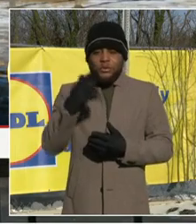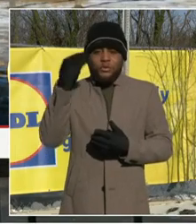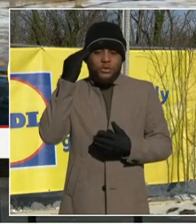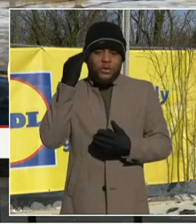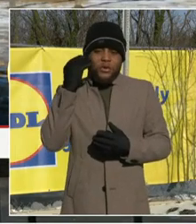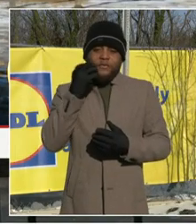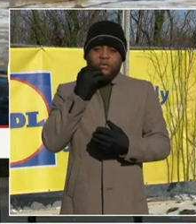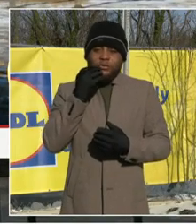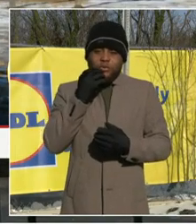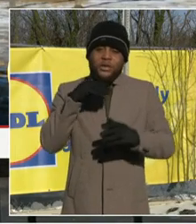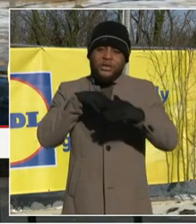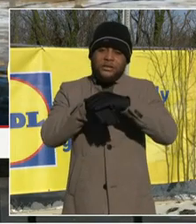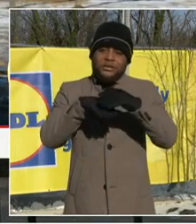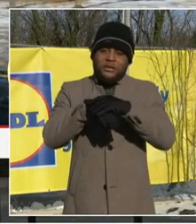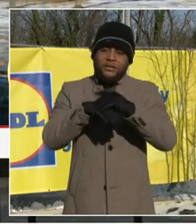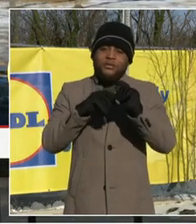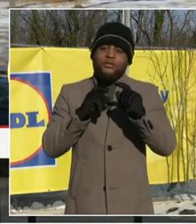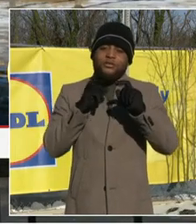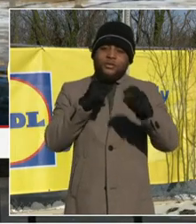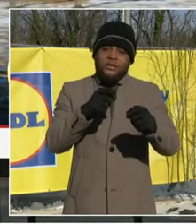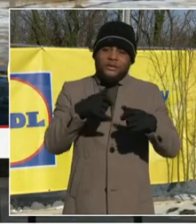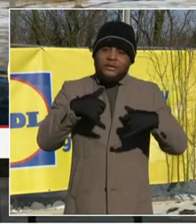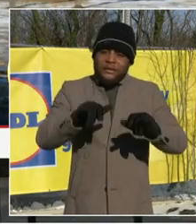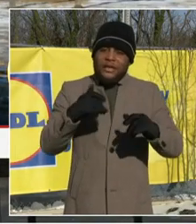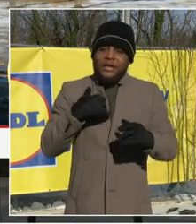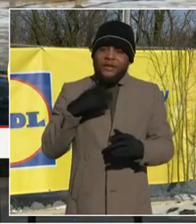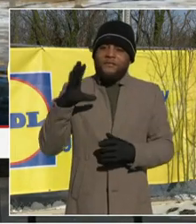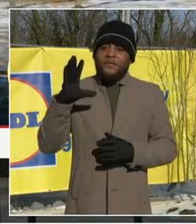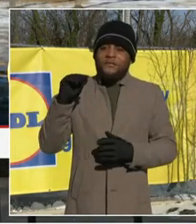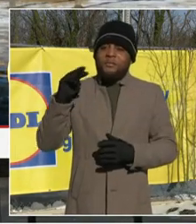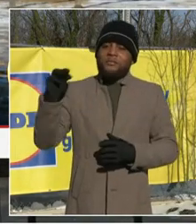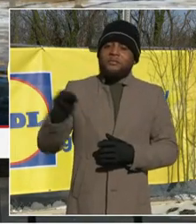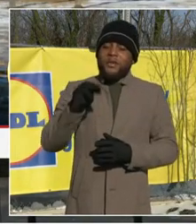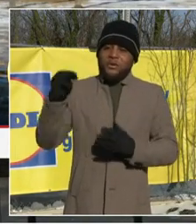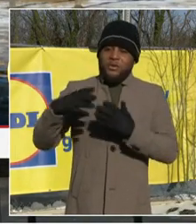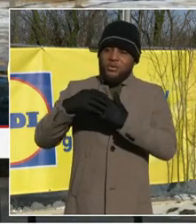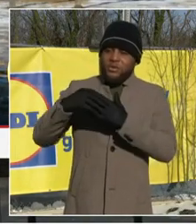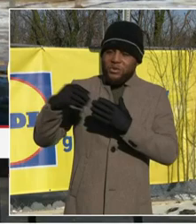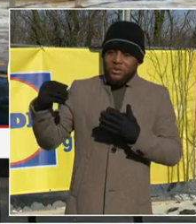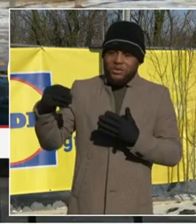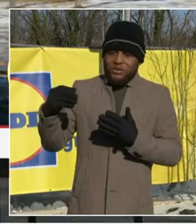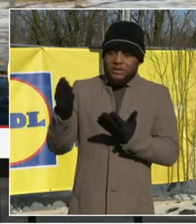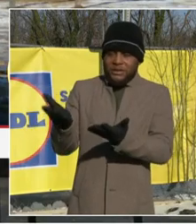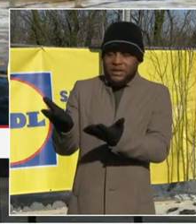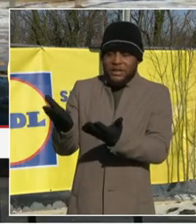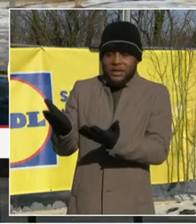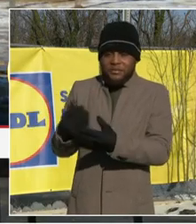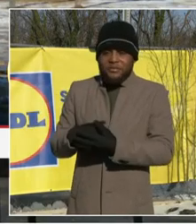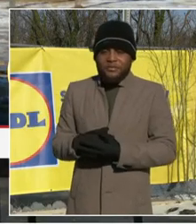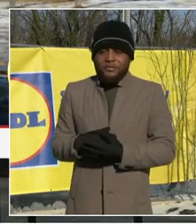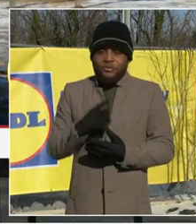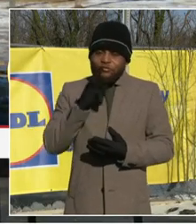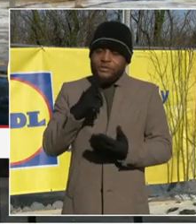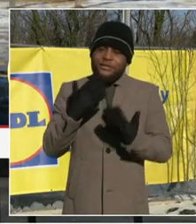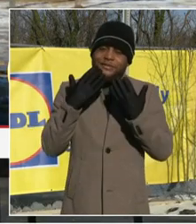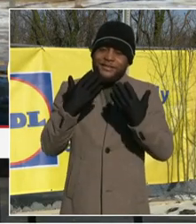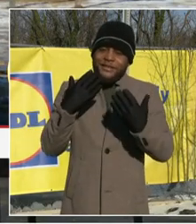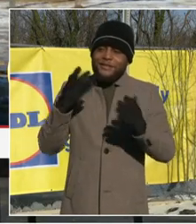$50 million in it. So let's give a hand to Mayor Gray for fighting on the council. And I mean